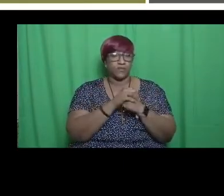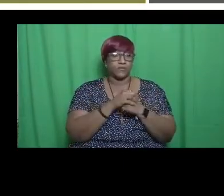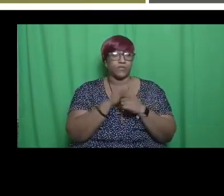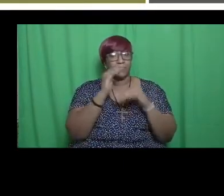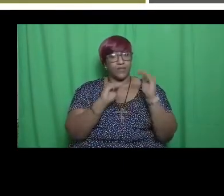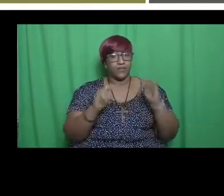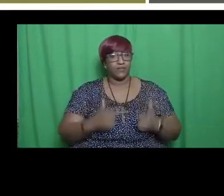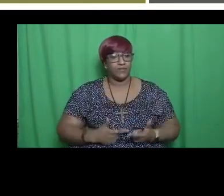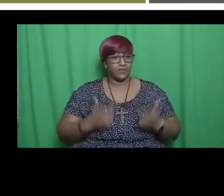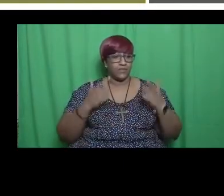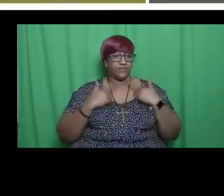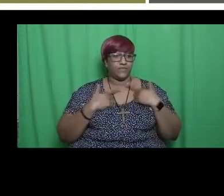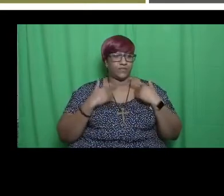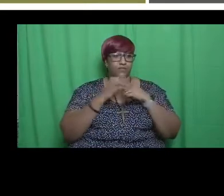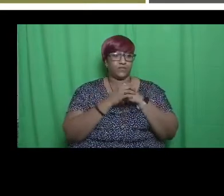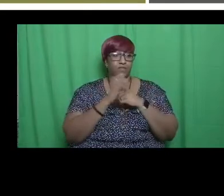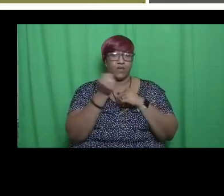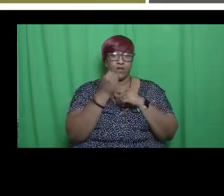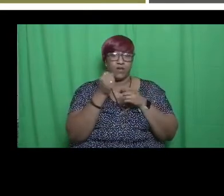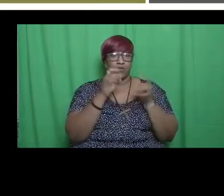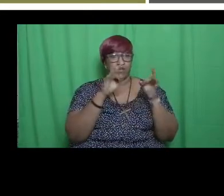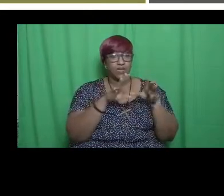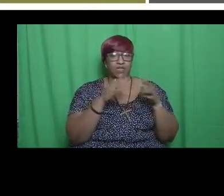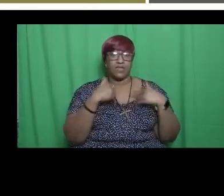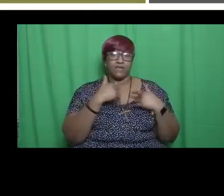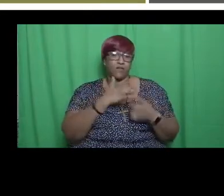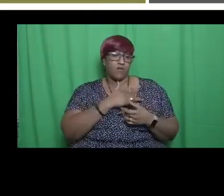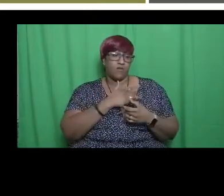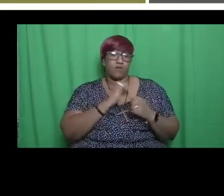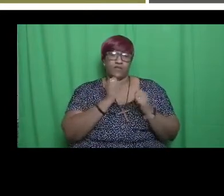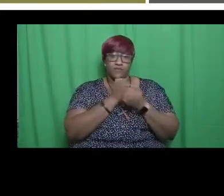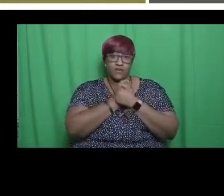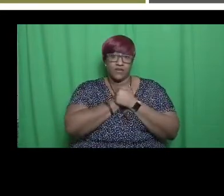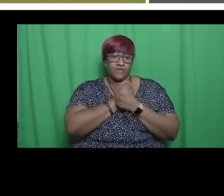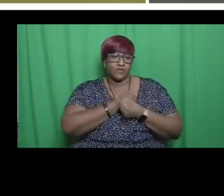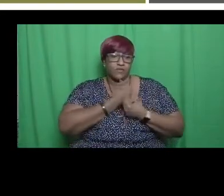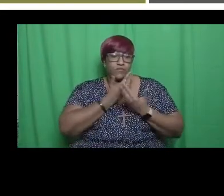of living a life holding a grudge, have a heart of gratitude.